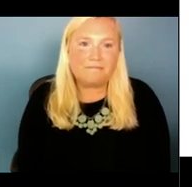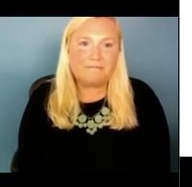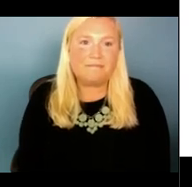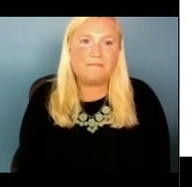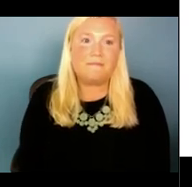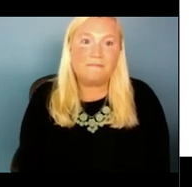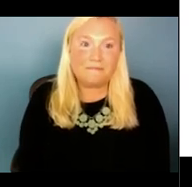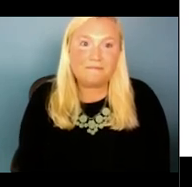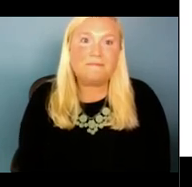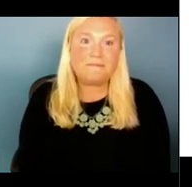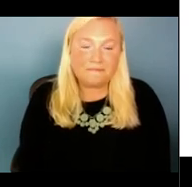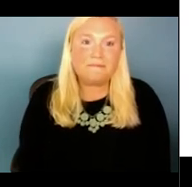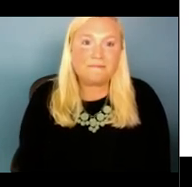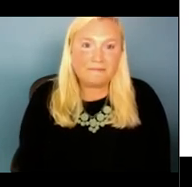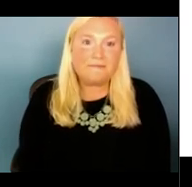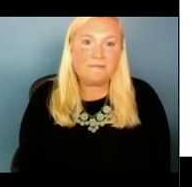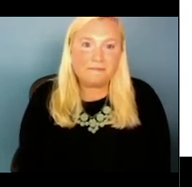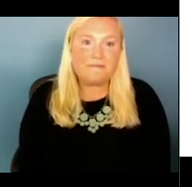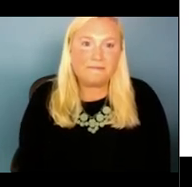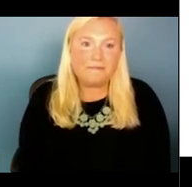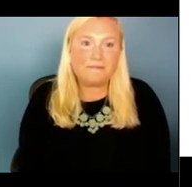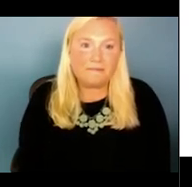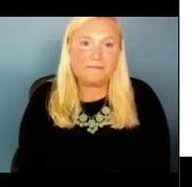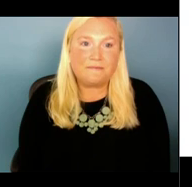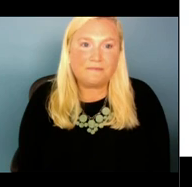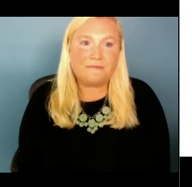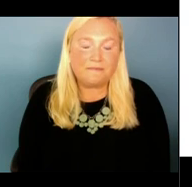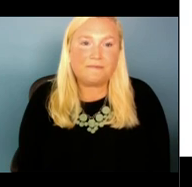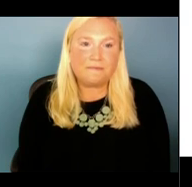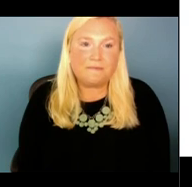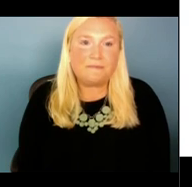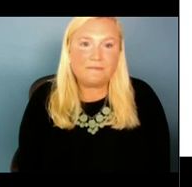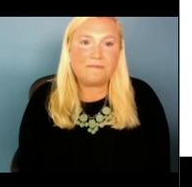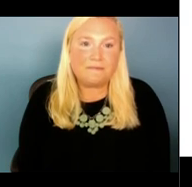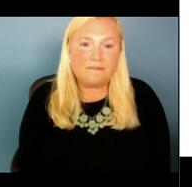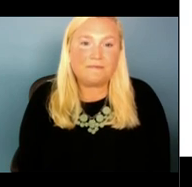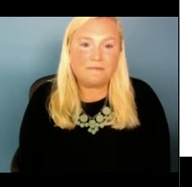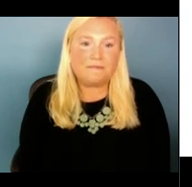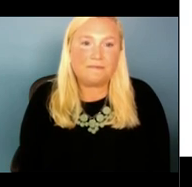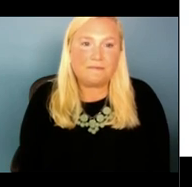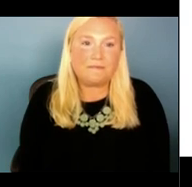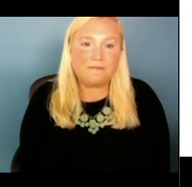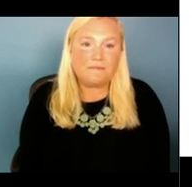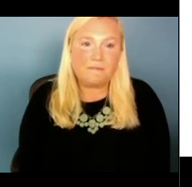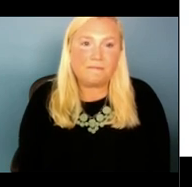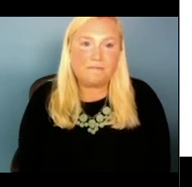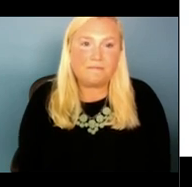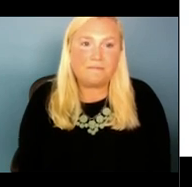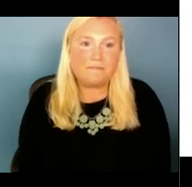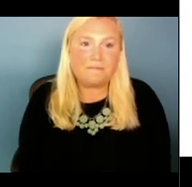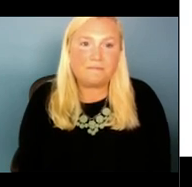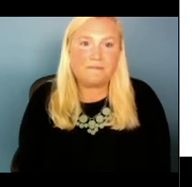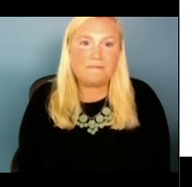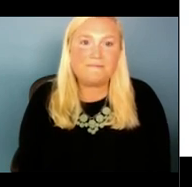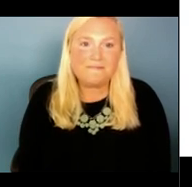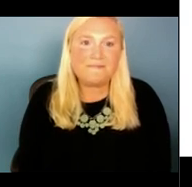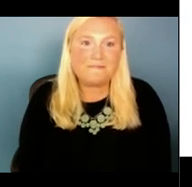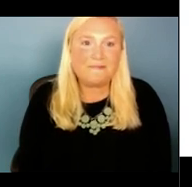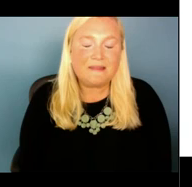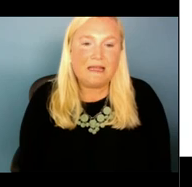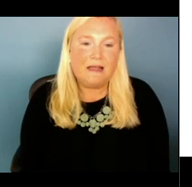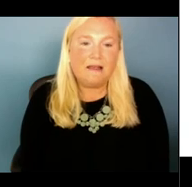definitely something that's come up in therapy sessions for me, or evaluation sessions. So Martha, could you speak